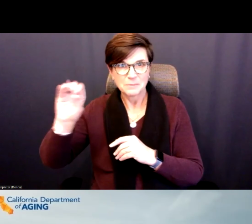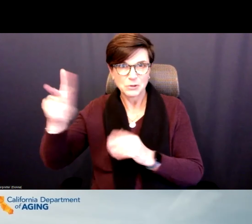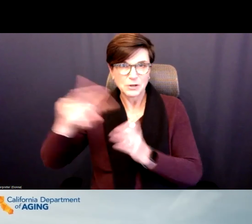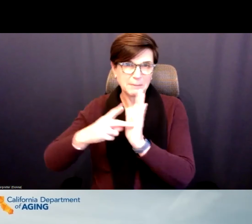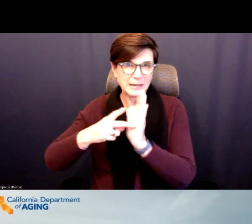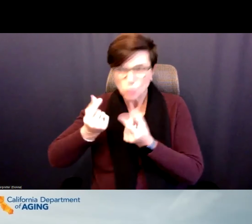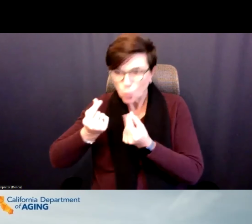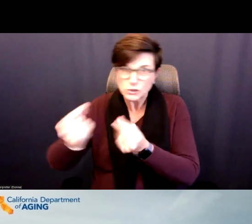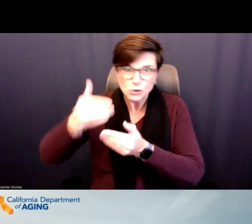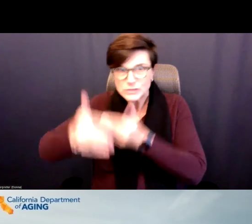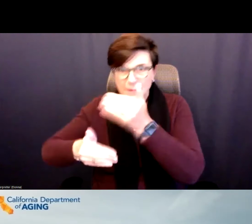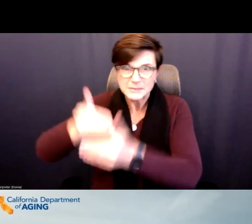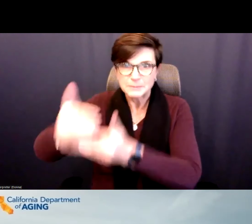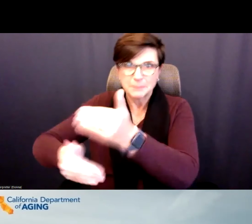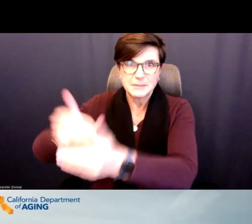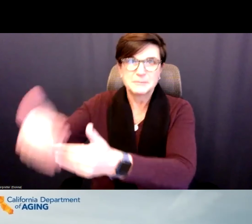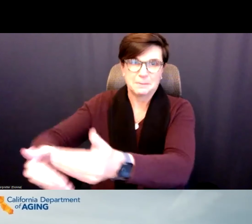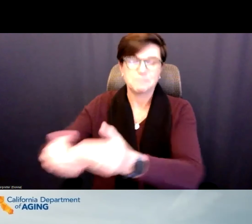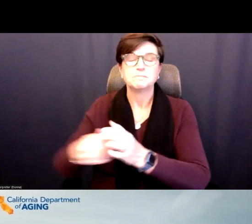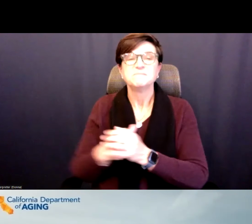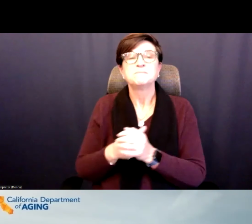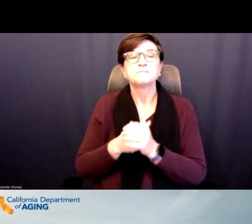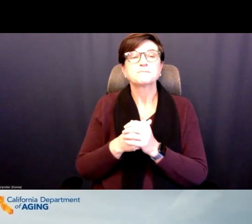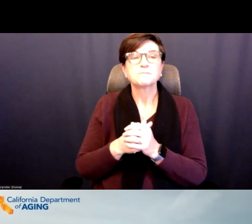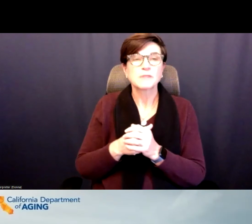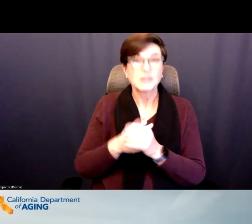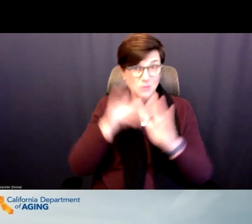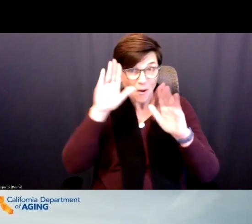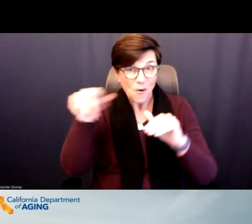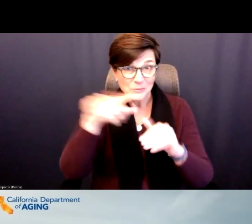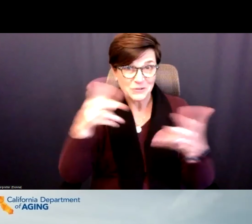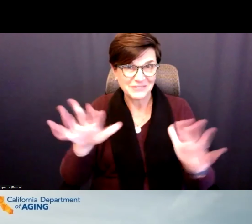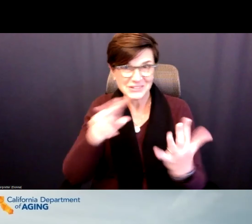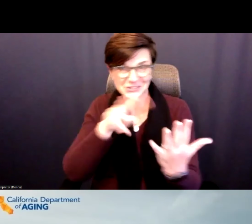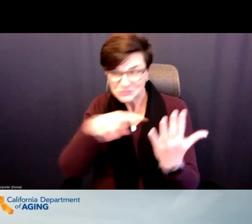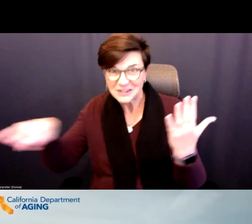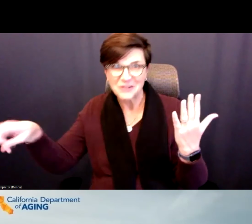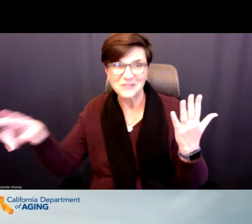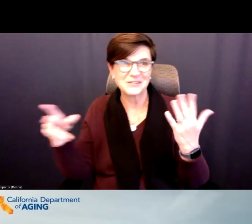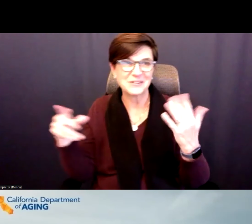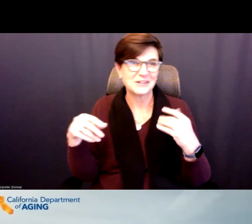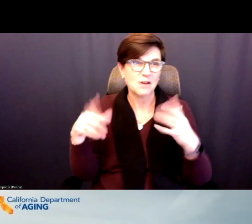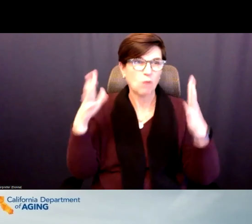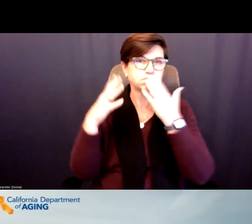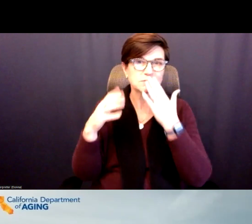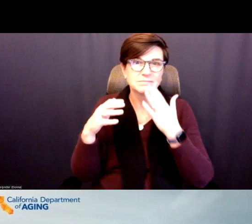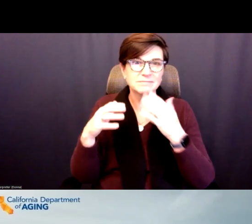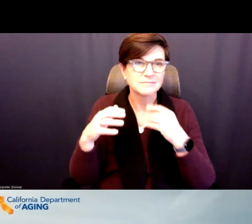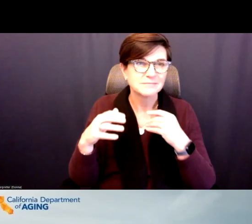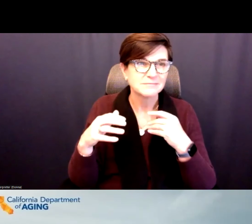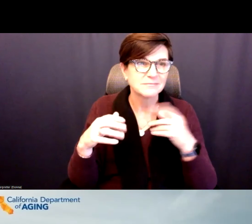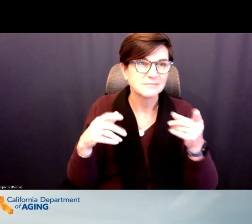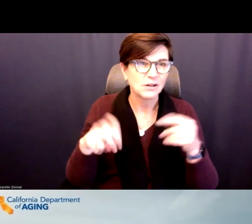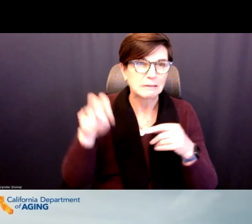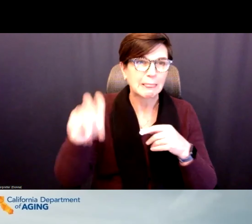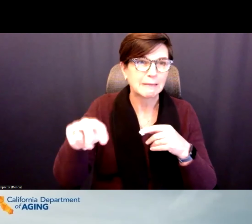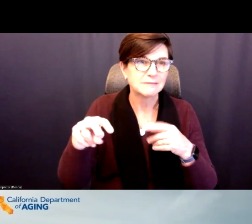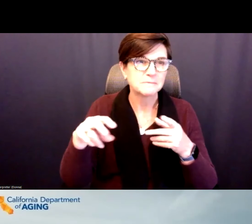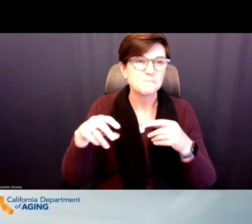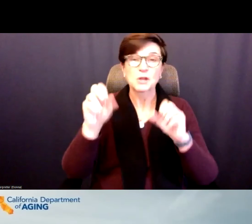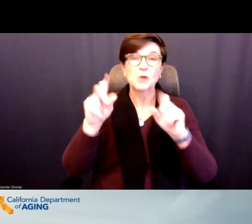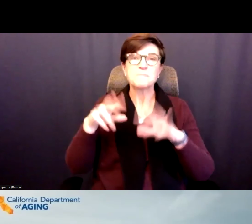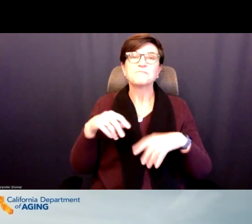shows a few highlights of our local playbook. Actually, could you, forgot. How did we end up with these 5 bold goals? It